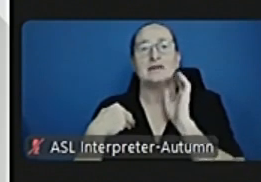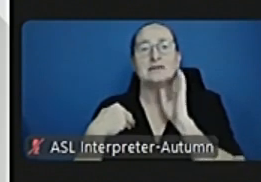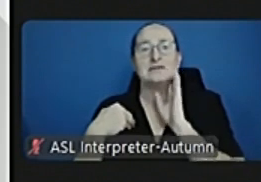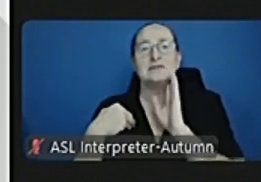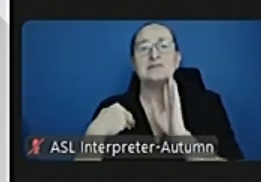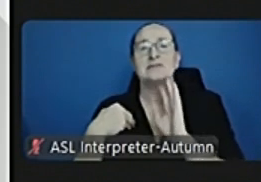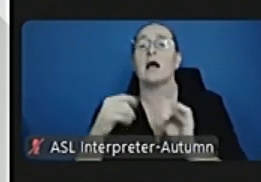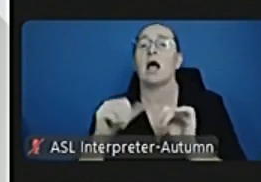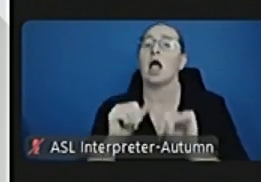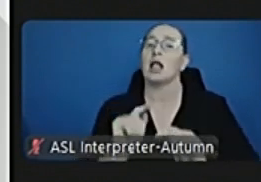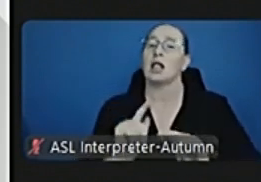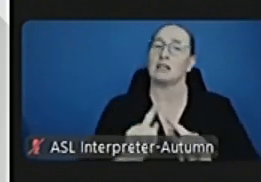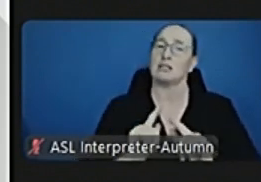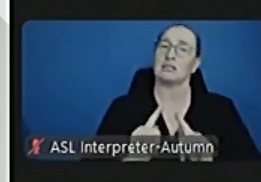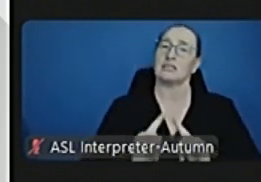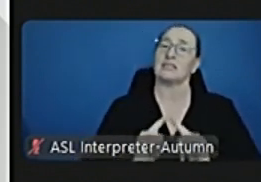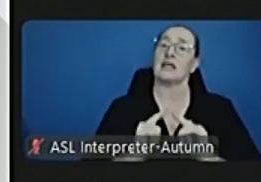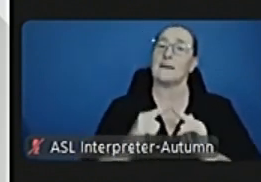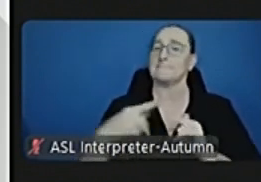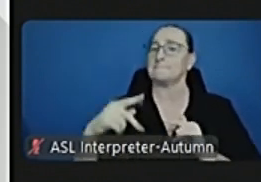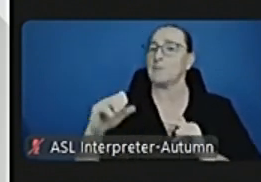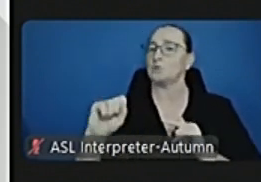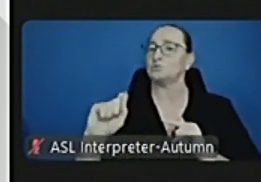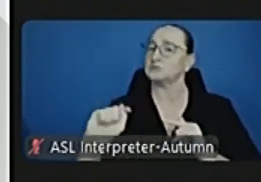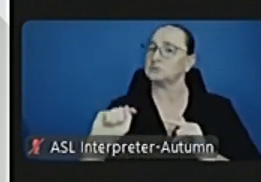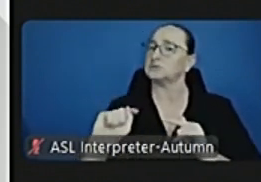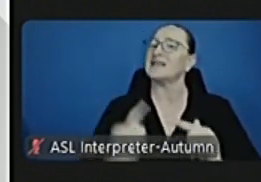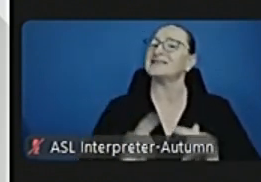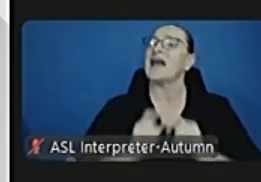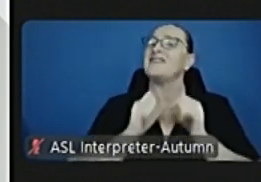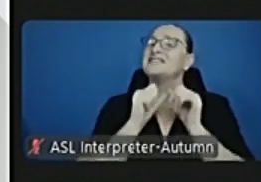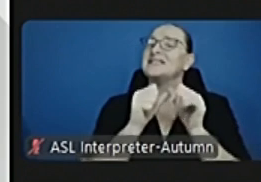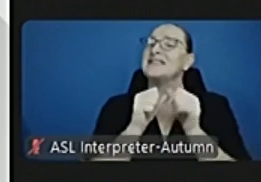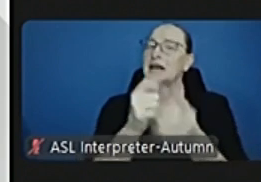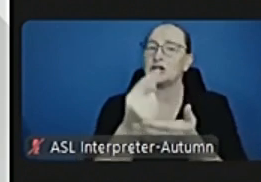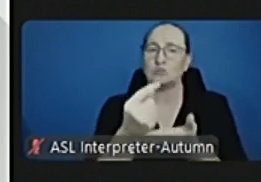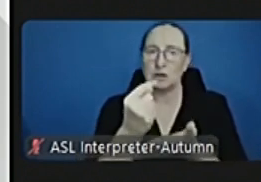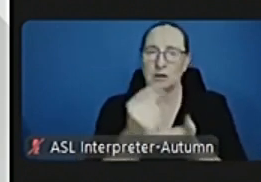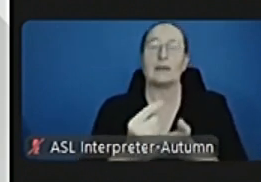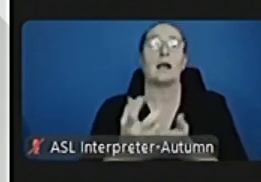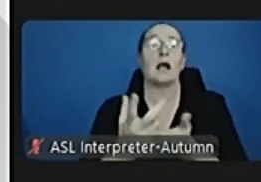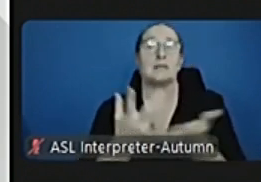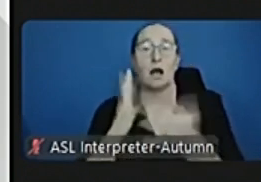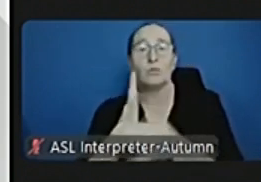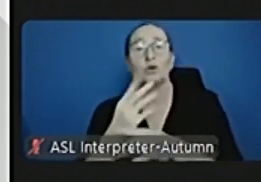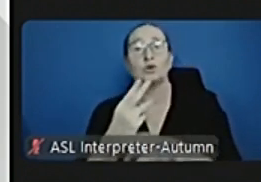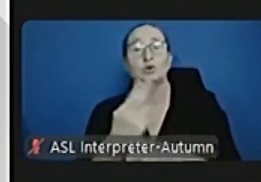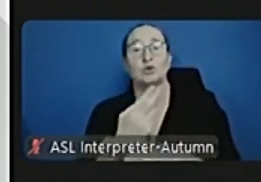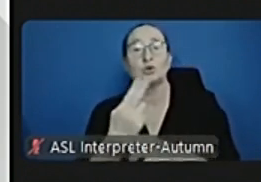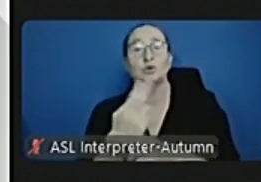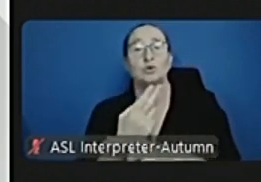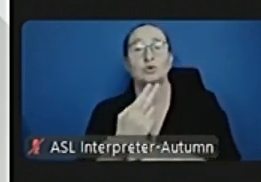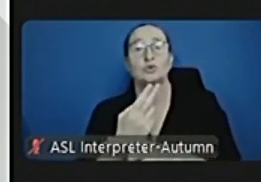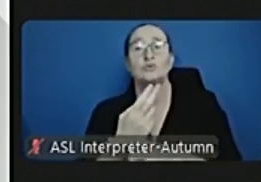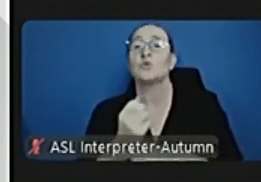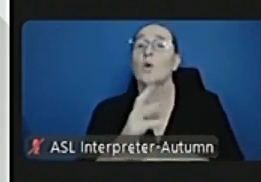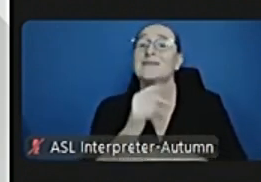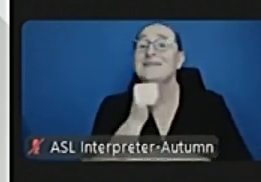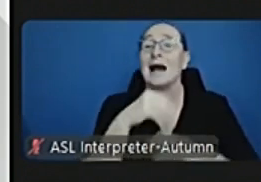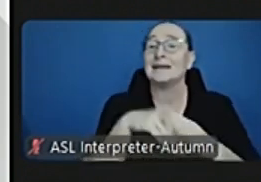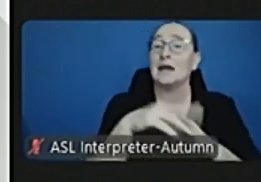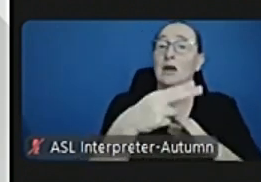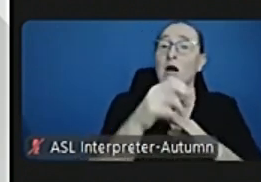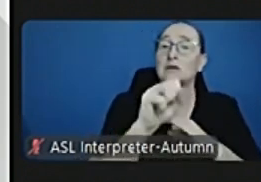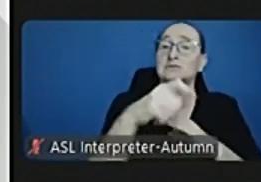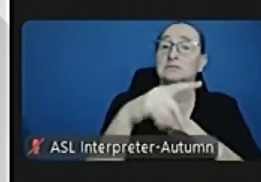treatment, the POST, that many hospices will use and or not in hospice. So it's